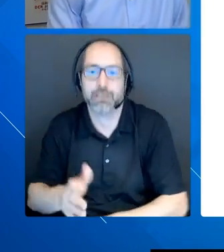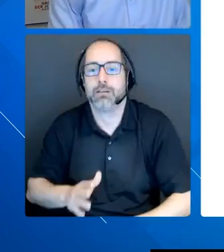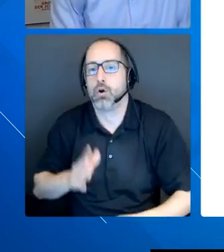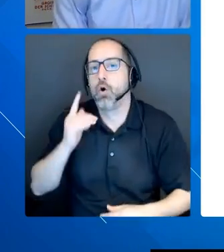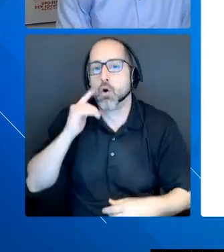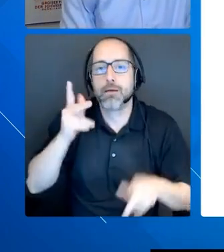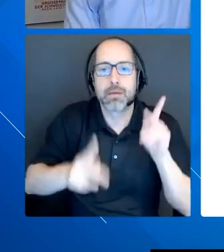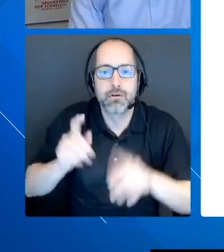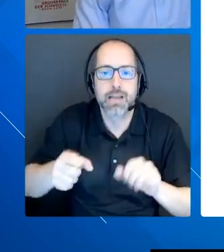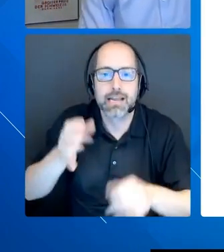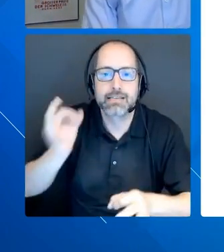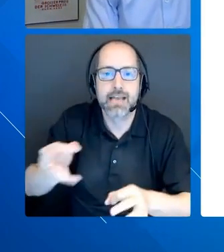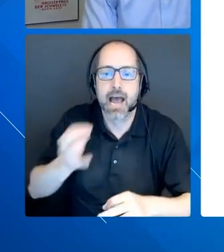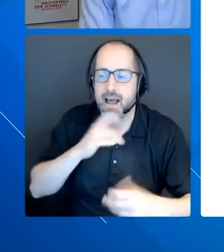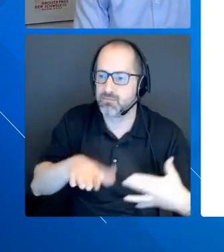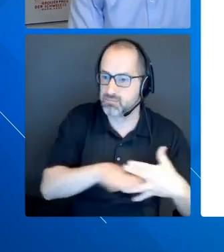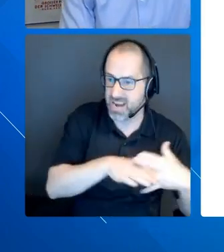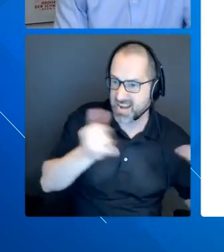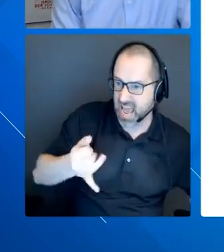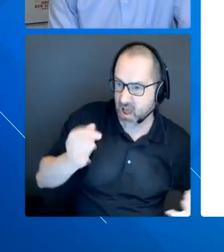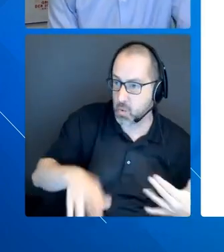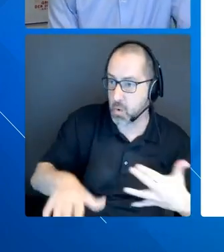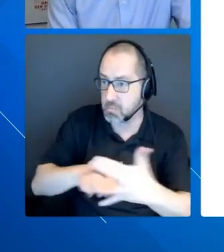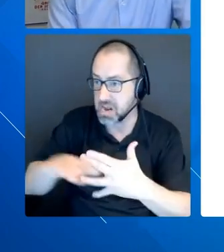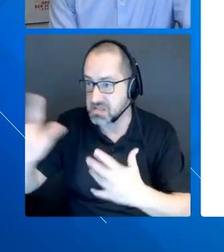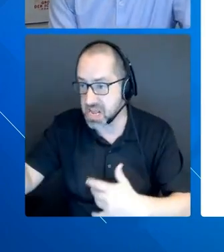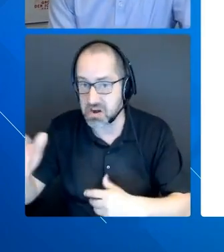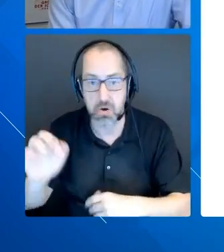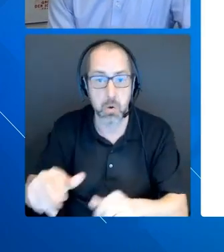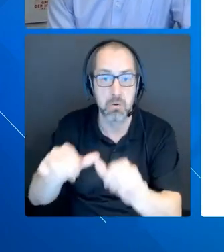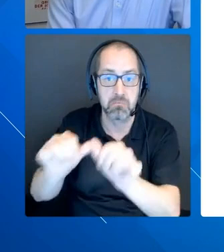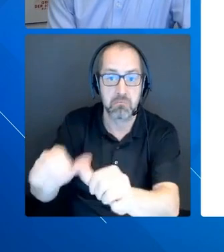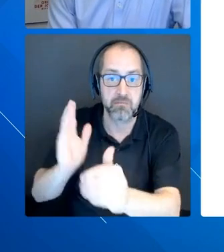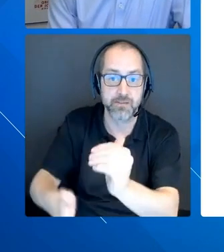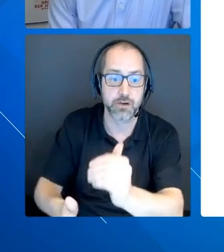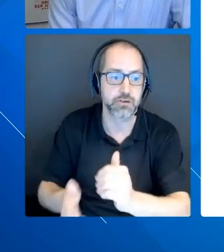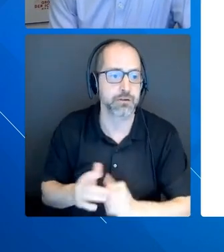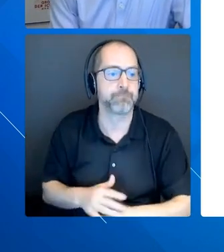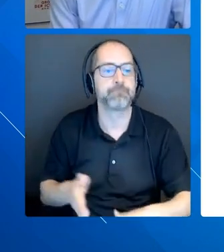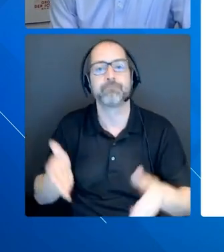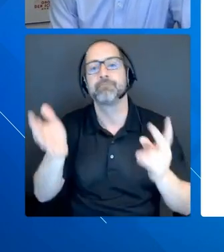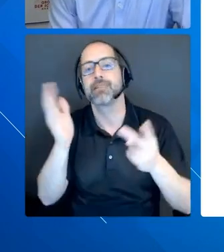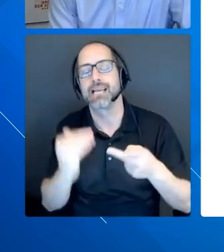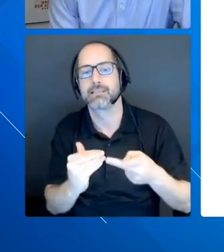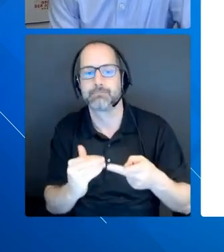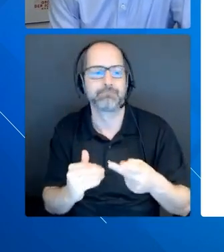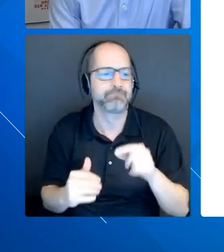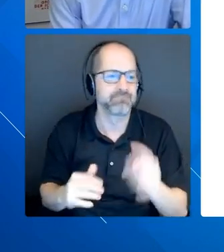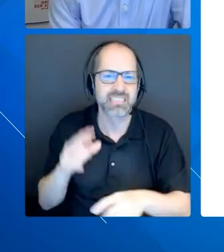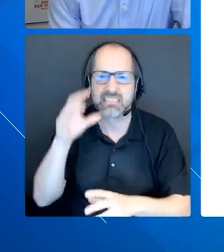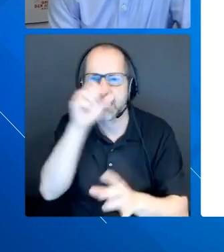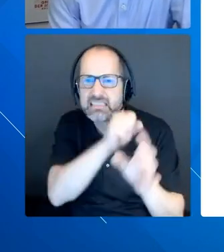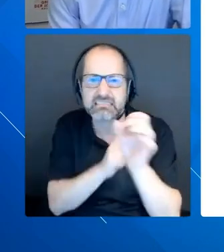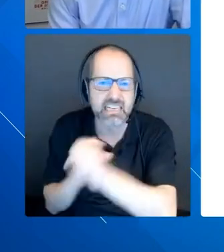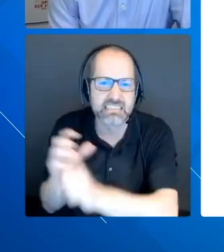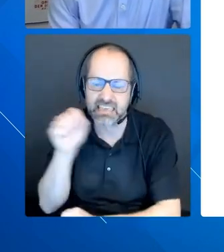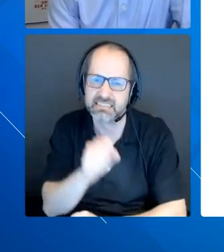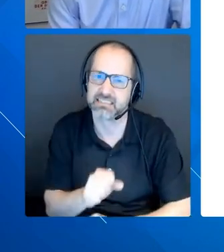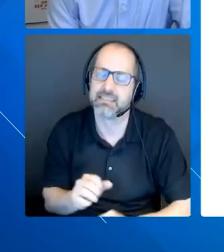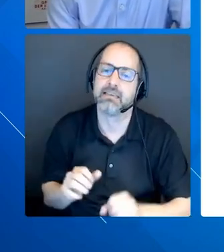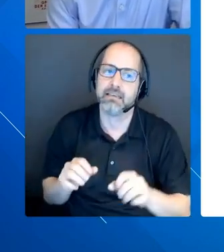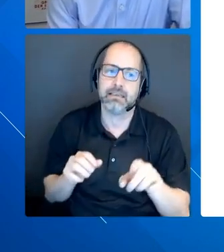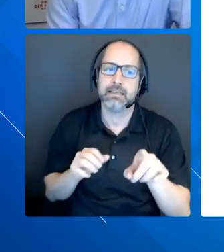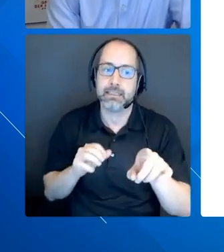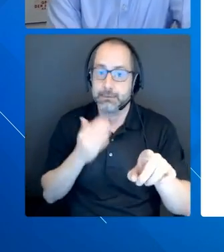them or if that's too much for them. Don't make me guess. I love this. I actually saw this on a website.